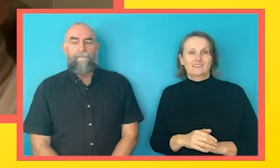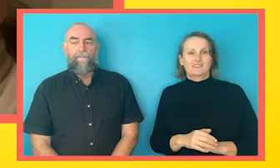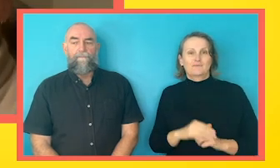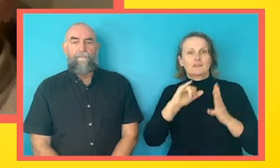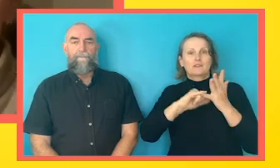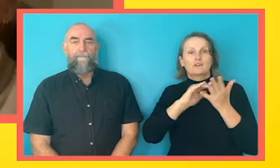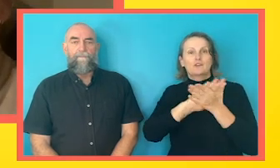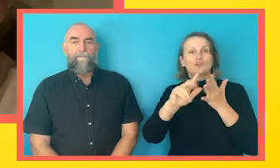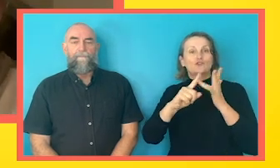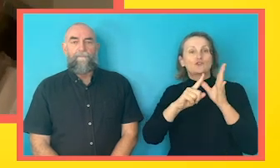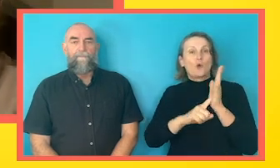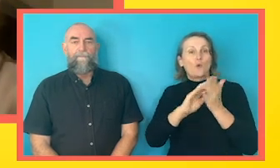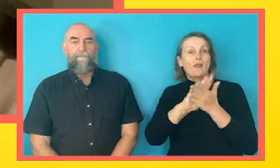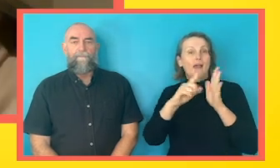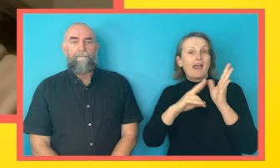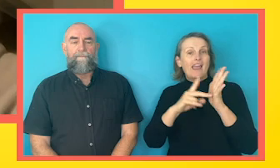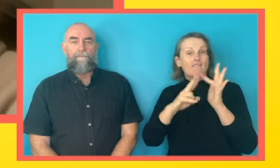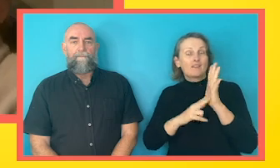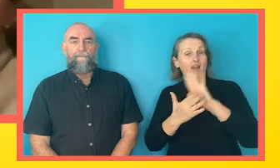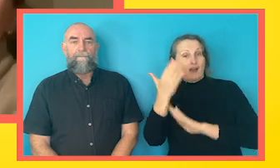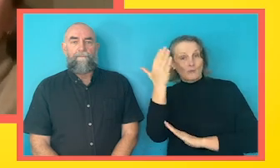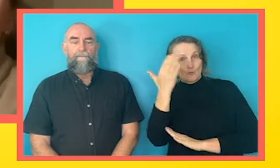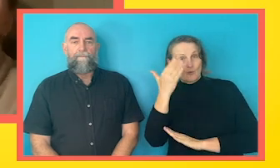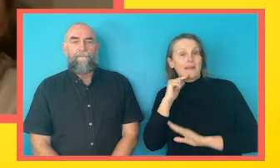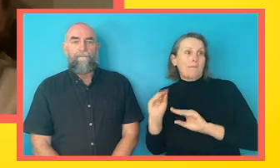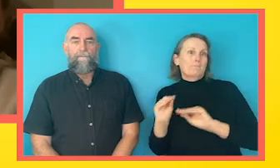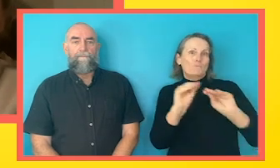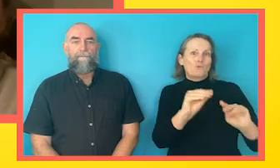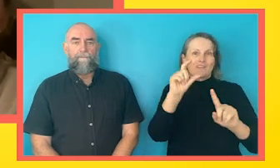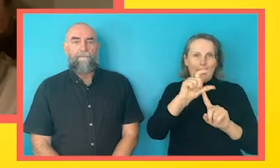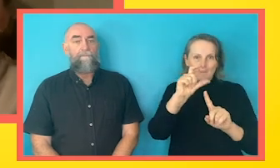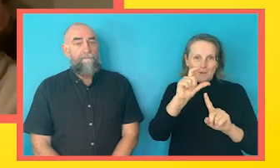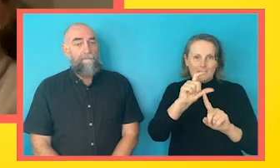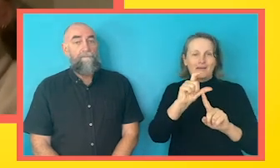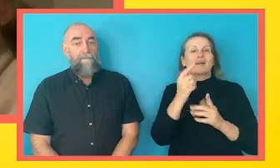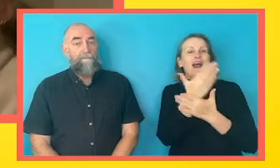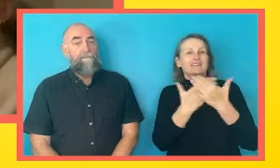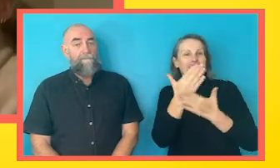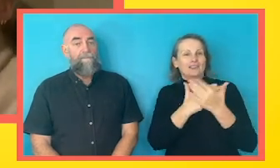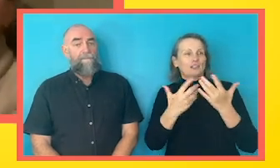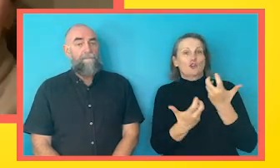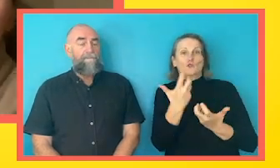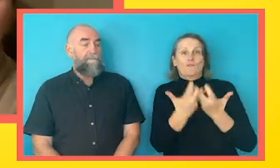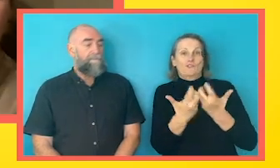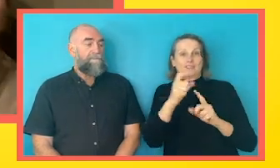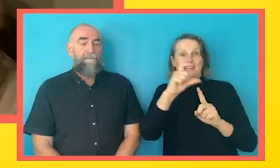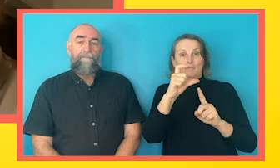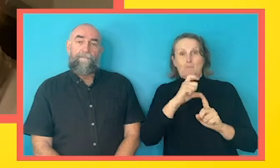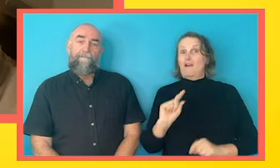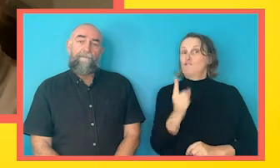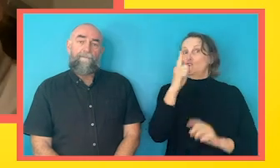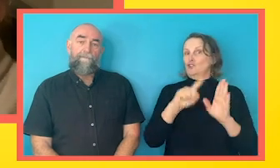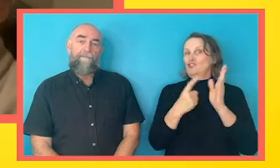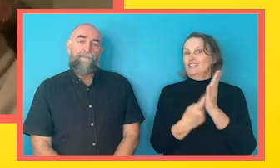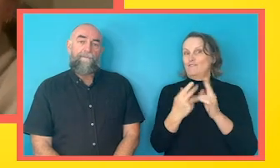at Shoalhaven High School, and then I've moved to Canberra, obviously, and now I'm studying at the University of Canberra in my first year, which